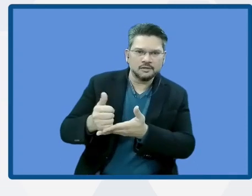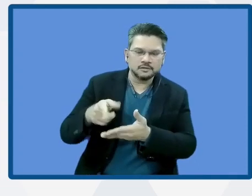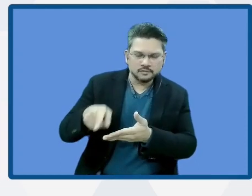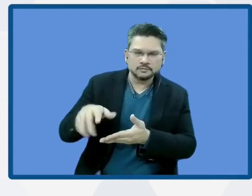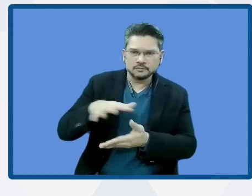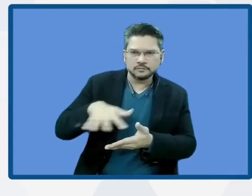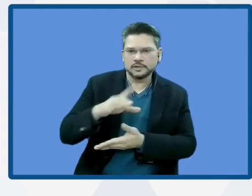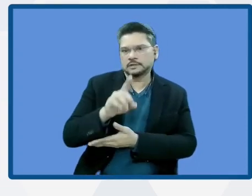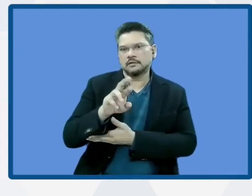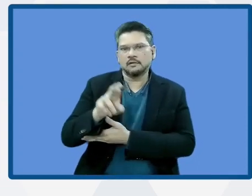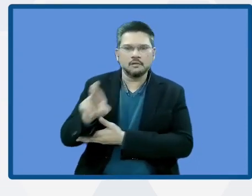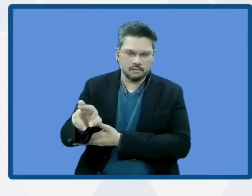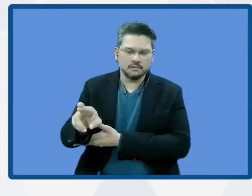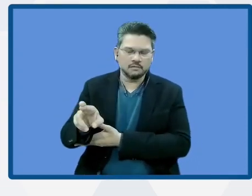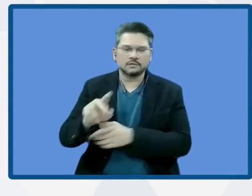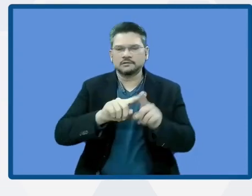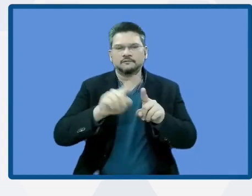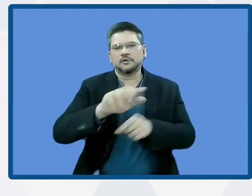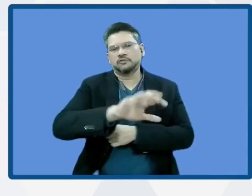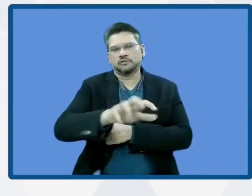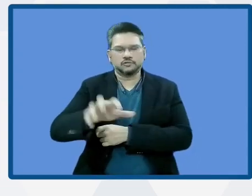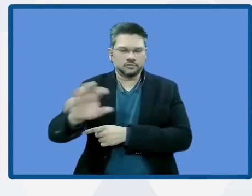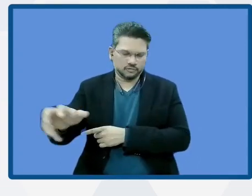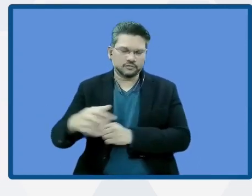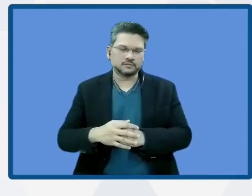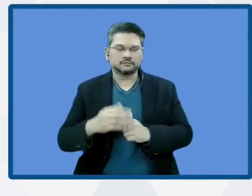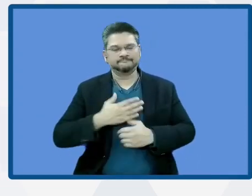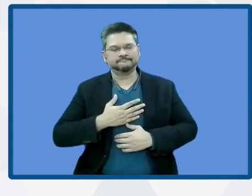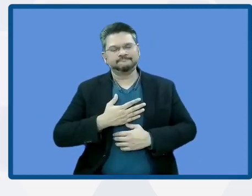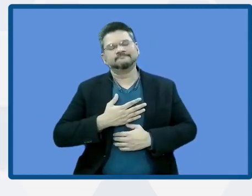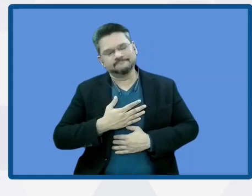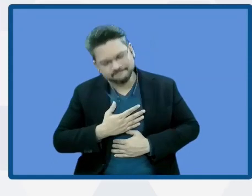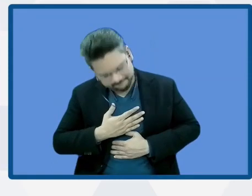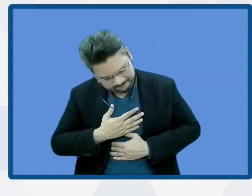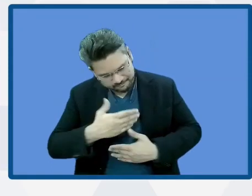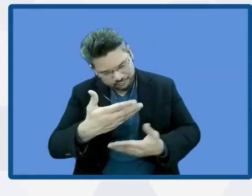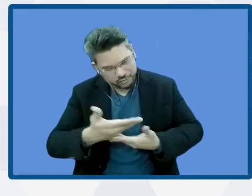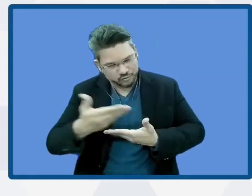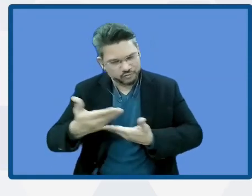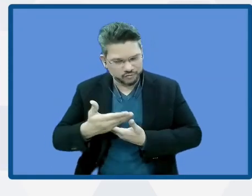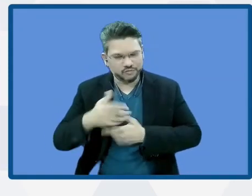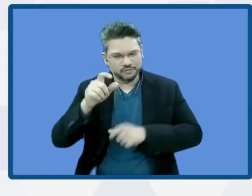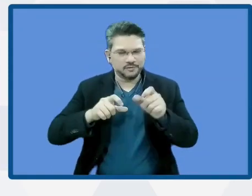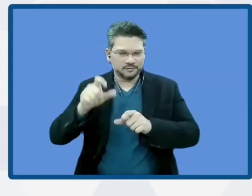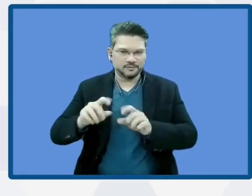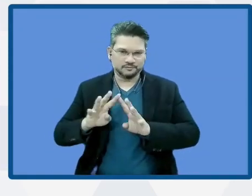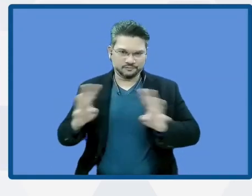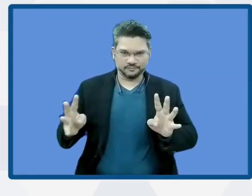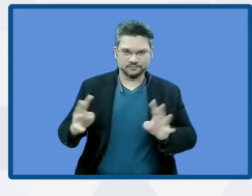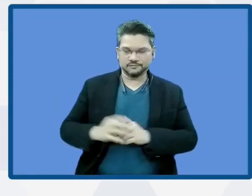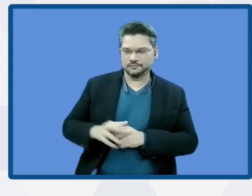It is my honor to introduce you to the participants. Mr. Roberto